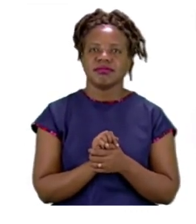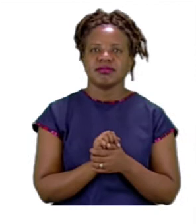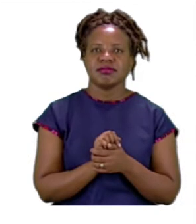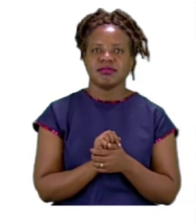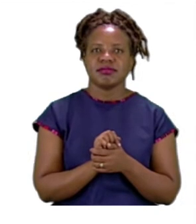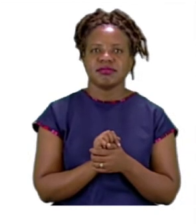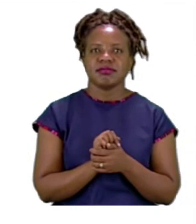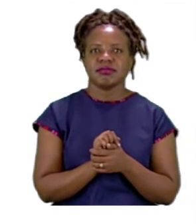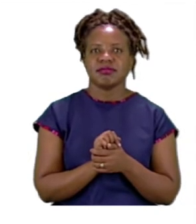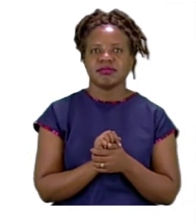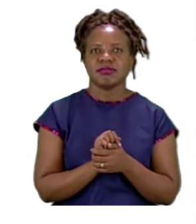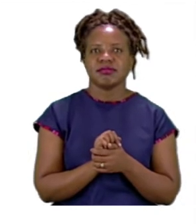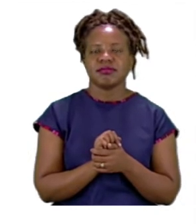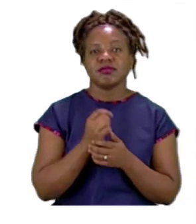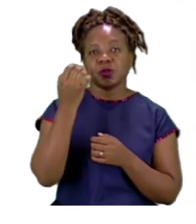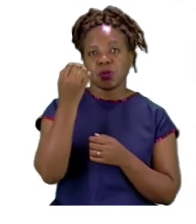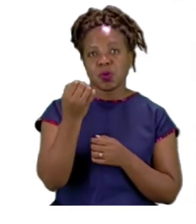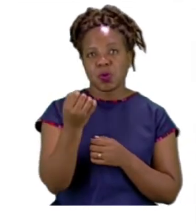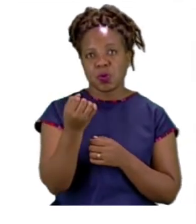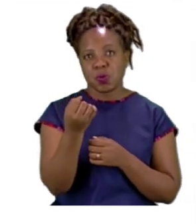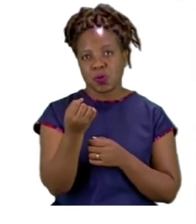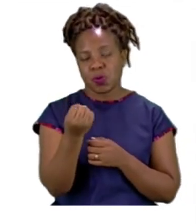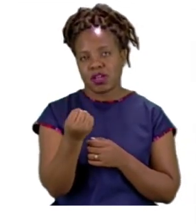to be using the sound A.